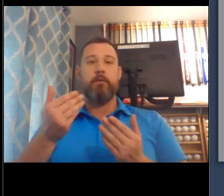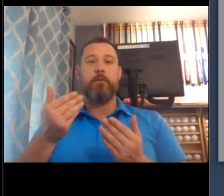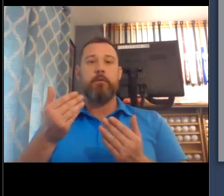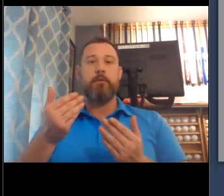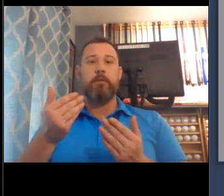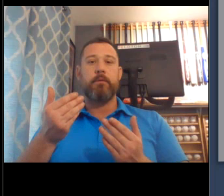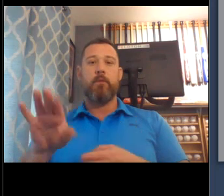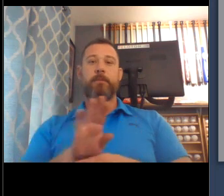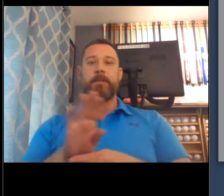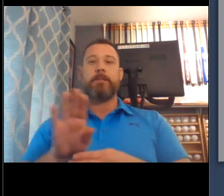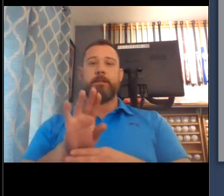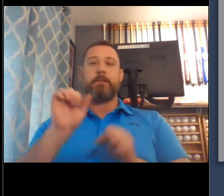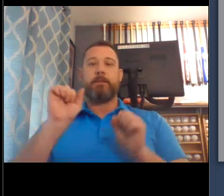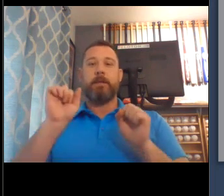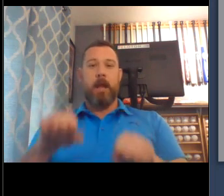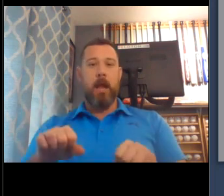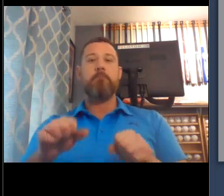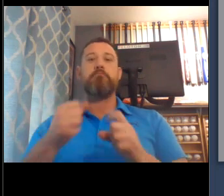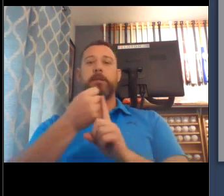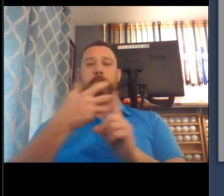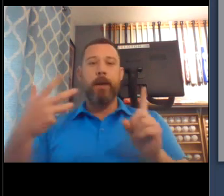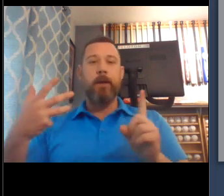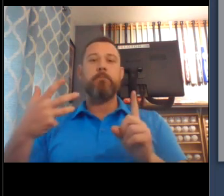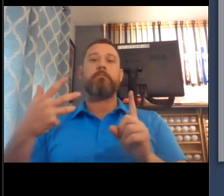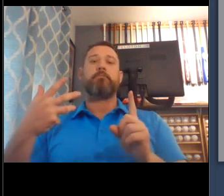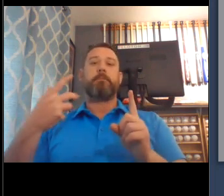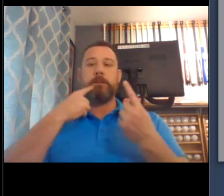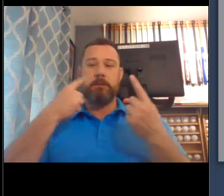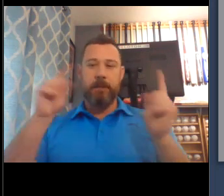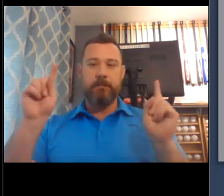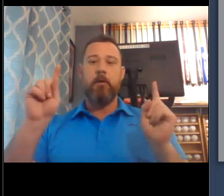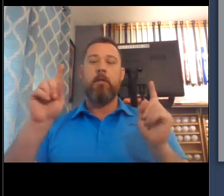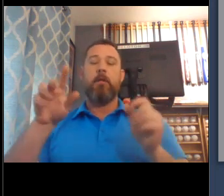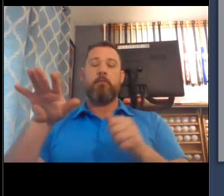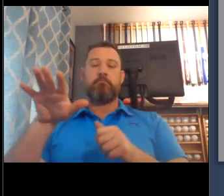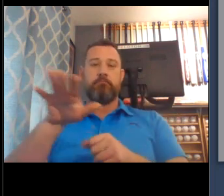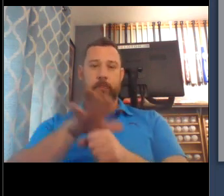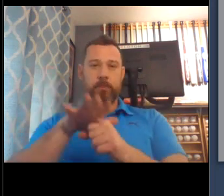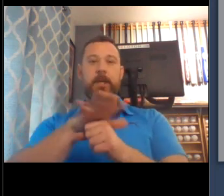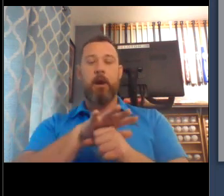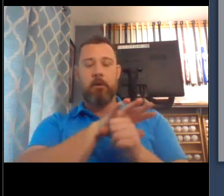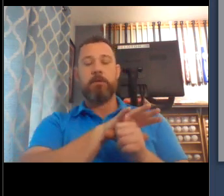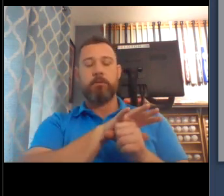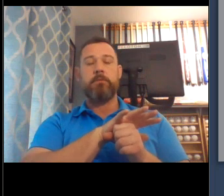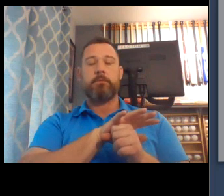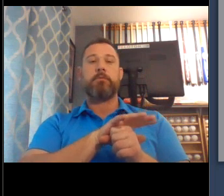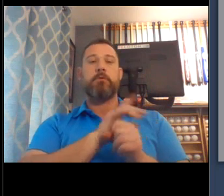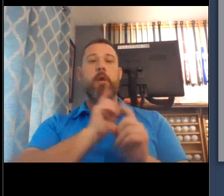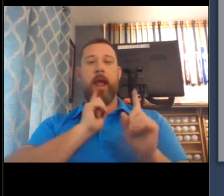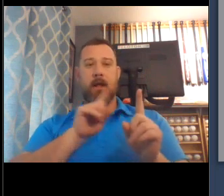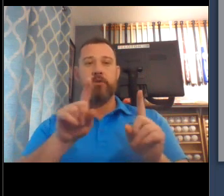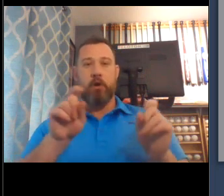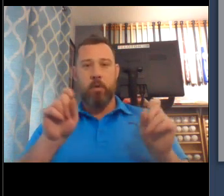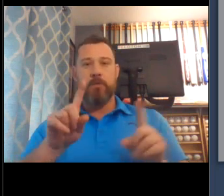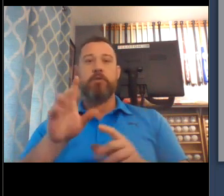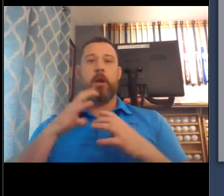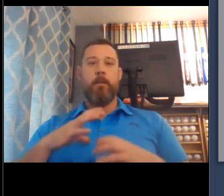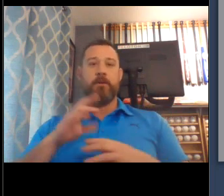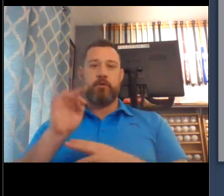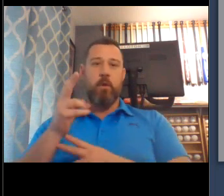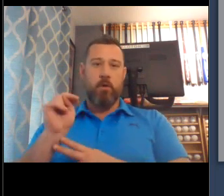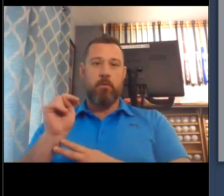businesses can expand and prosper around those stations and those areas. And to your question too, Commissioner Norton, as